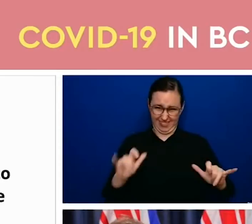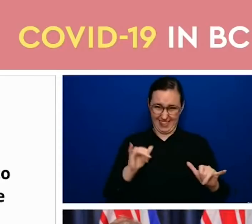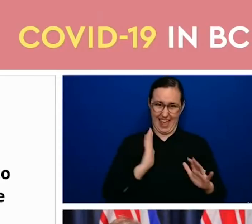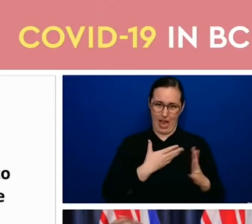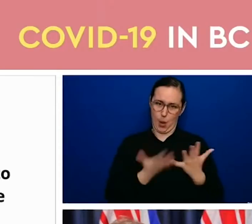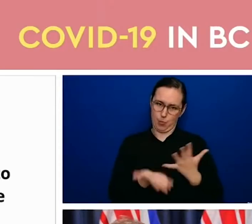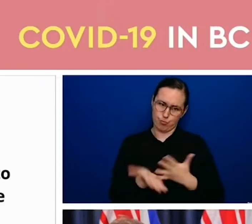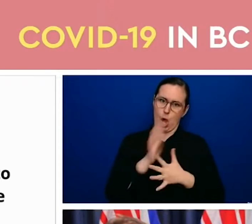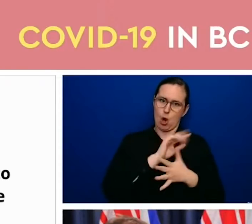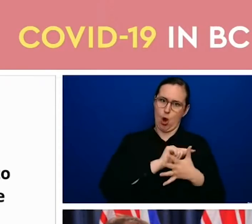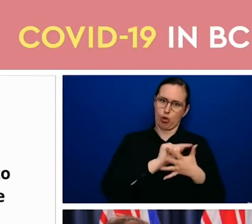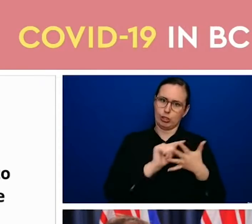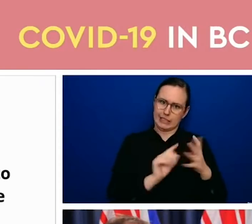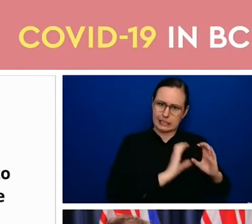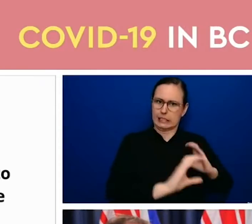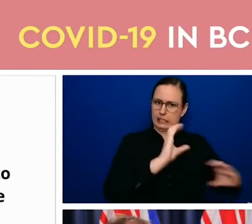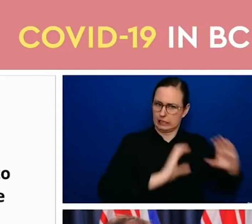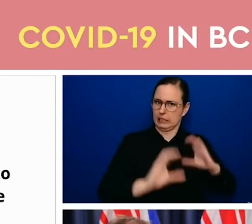rapid antigen tests.